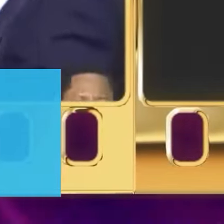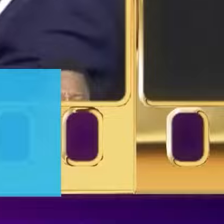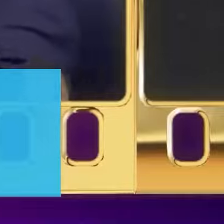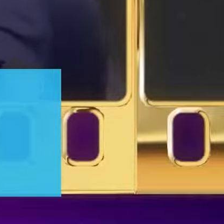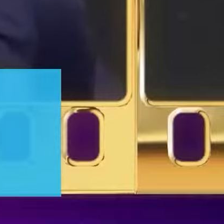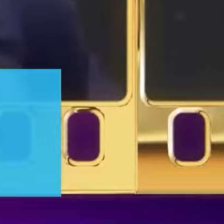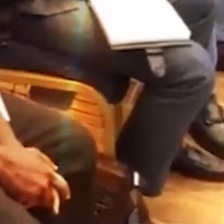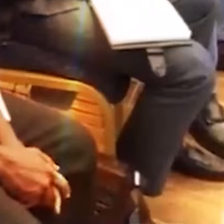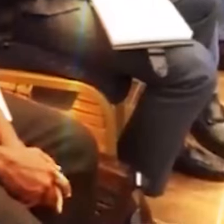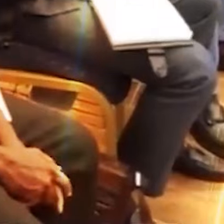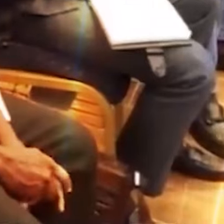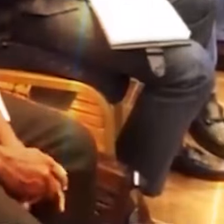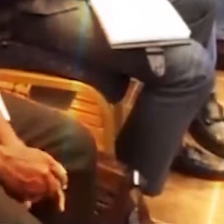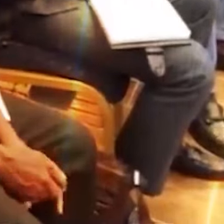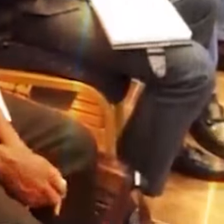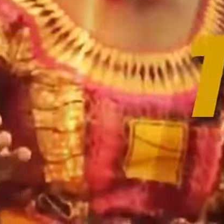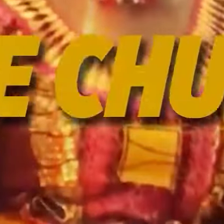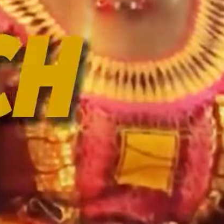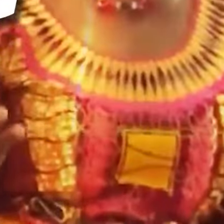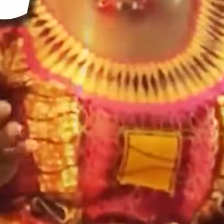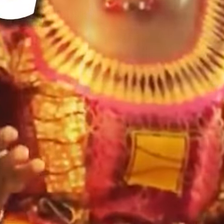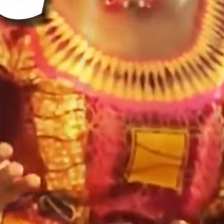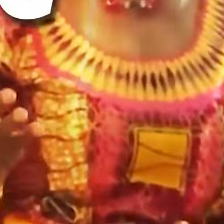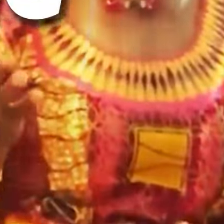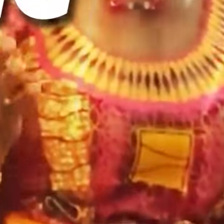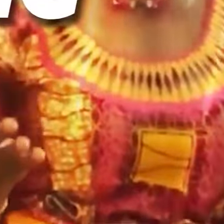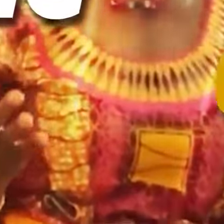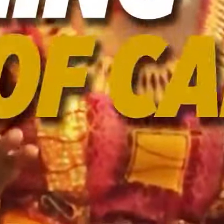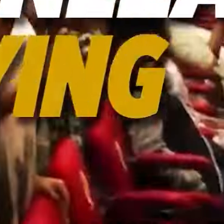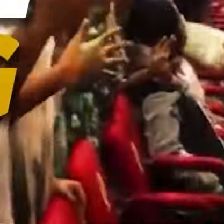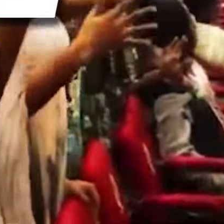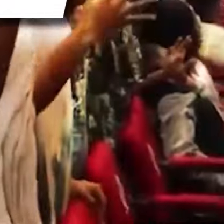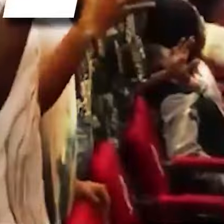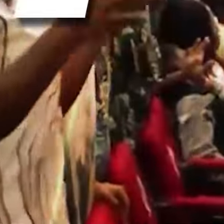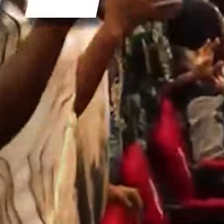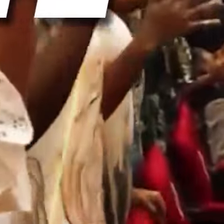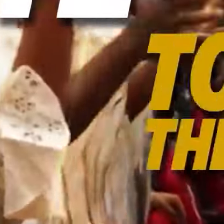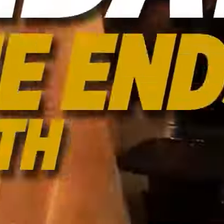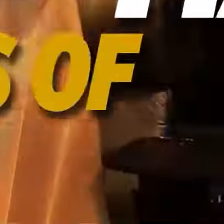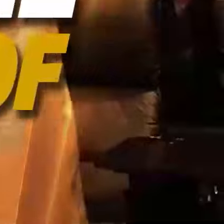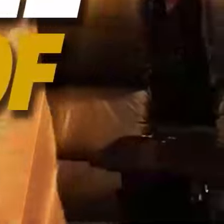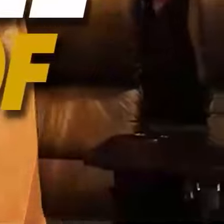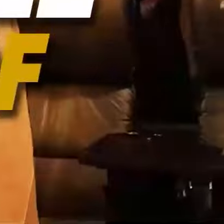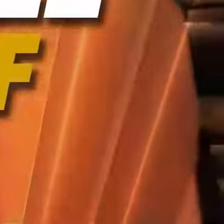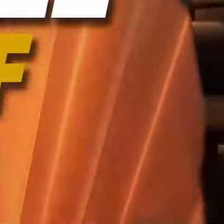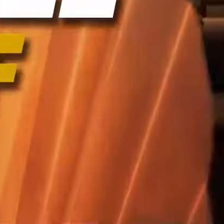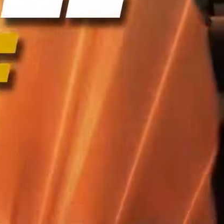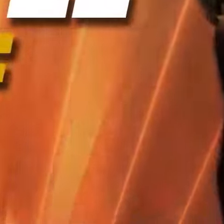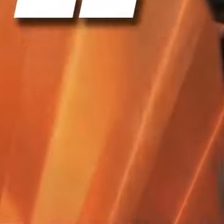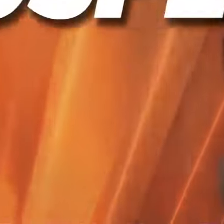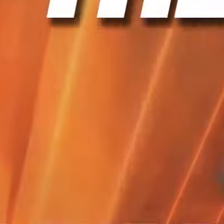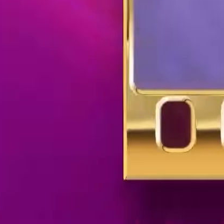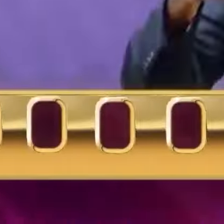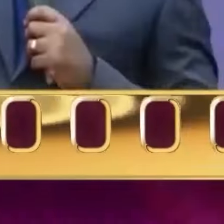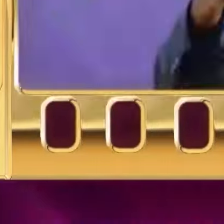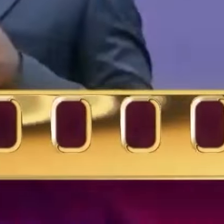on eternity. This is the reason for unleashing the church with the mandate of carrying the gospel to the ends of the